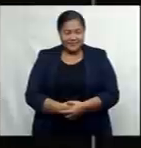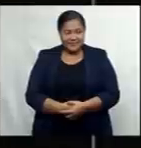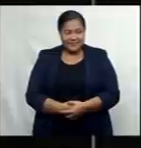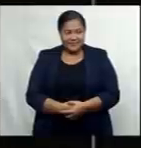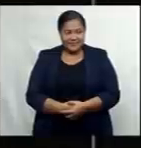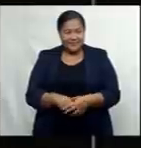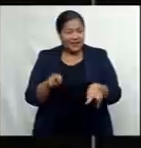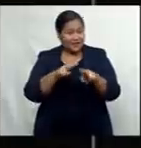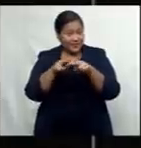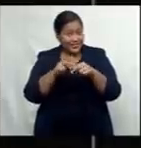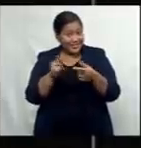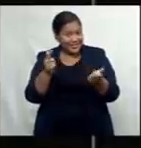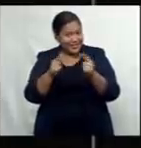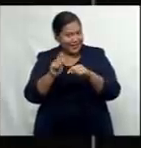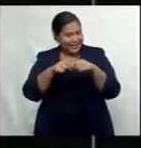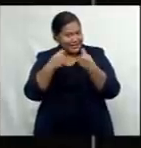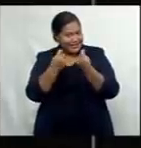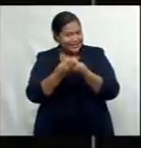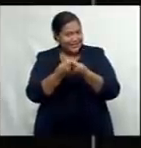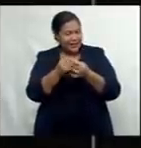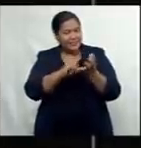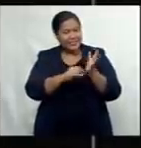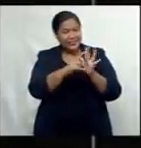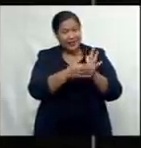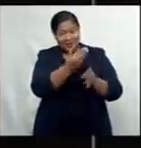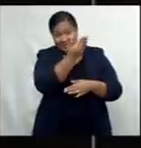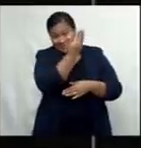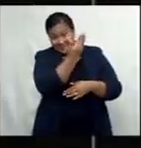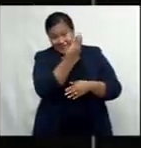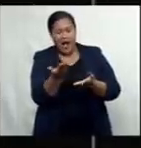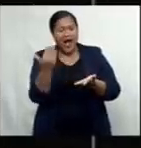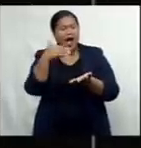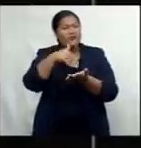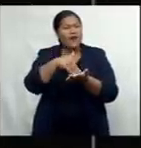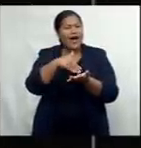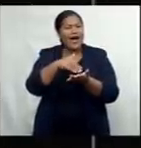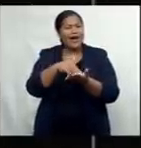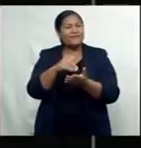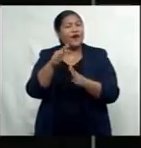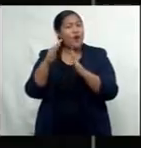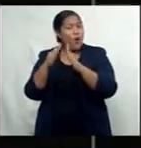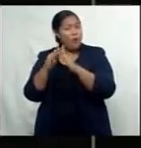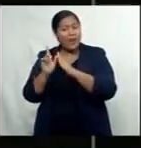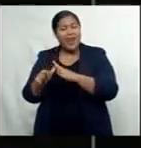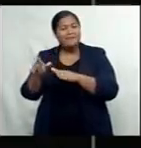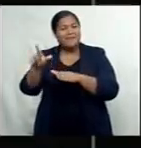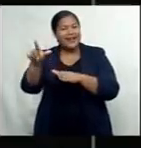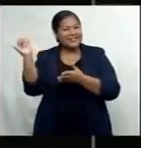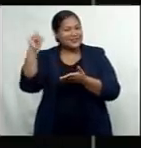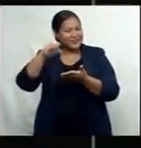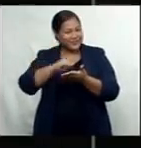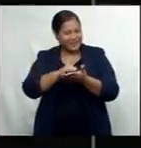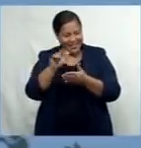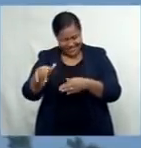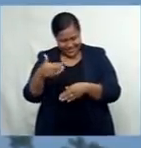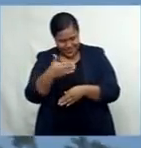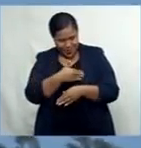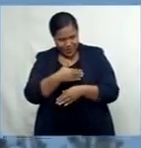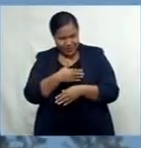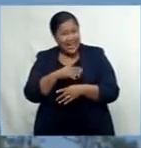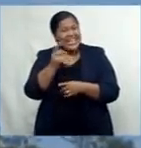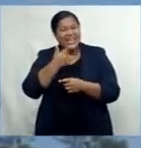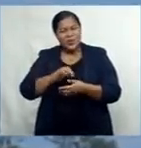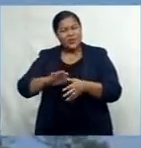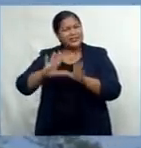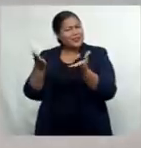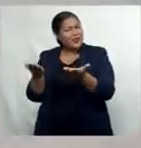an... Fiji Sevens Olympian Sireli Mangala arrived into Lambasa Airport this morning. Mangala was greeted by the Ministry